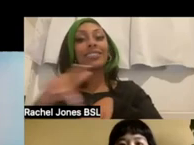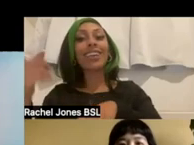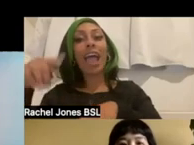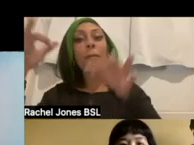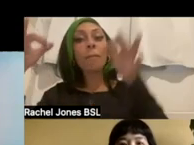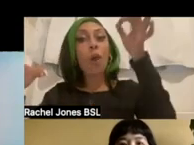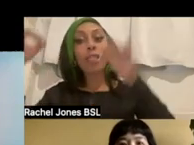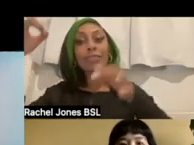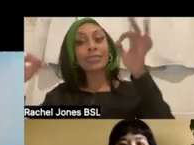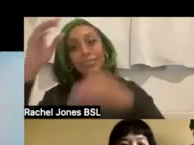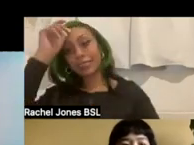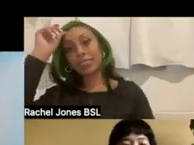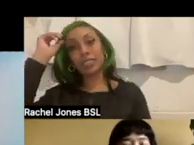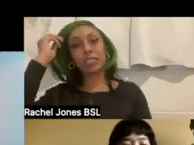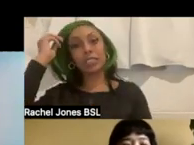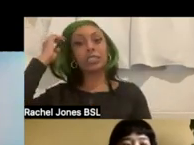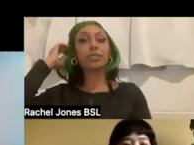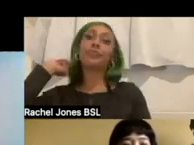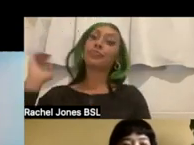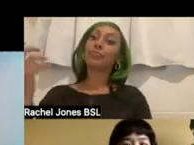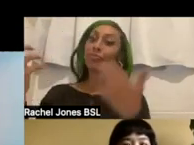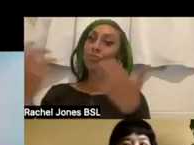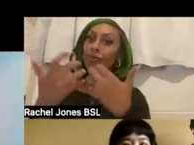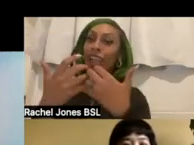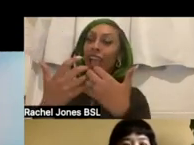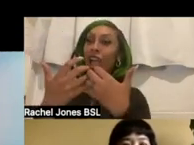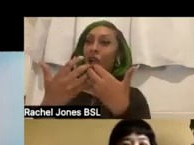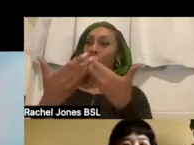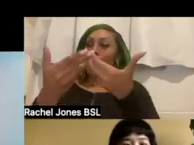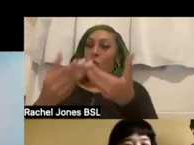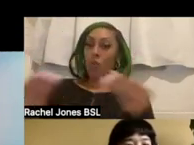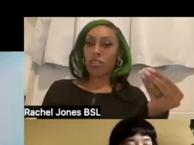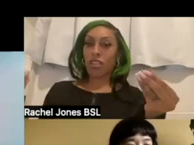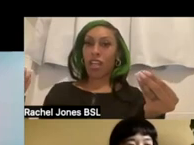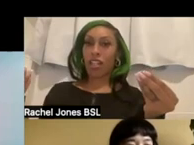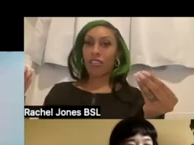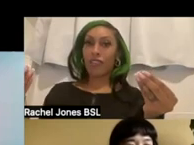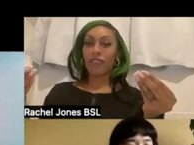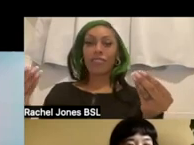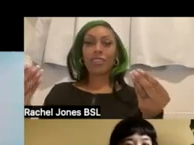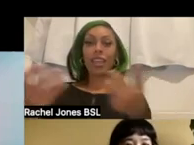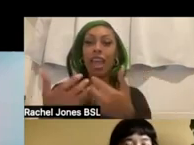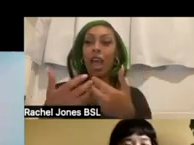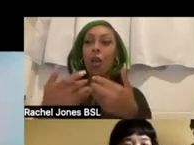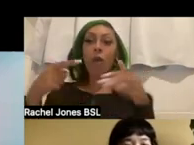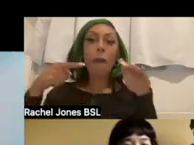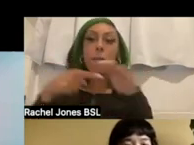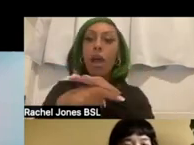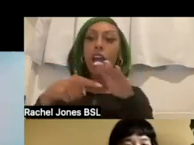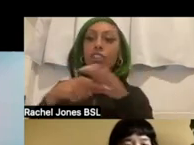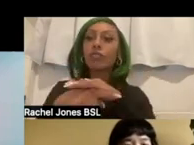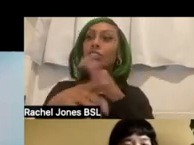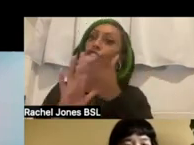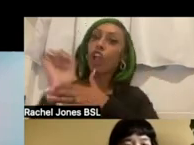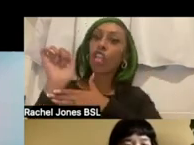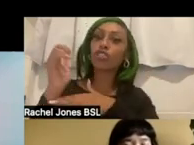overcome the barriers to these networks. You know, things like migrants in culture, for example, can be a